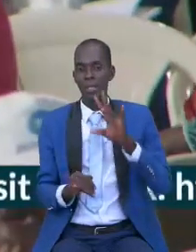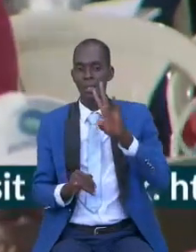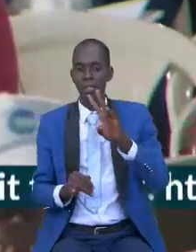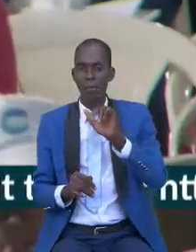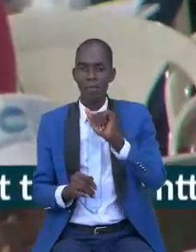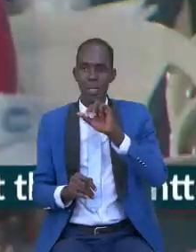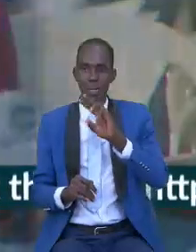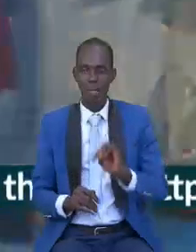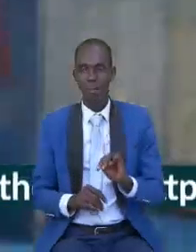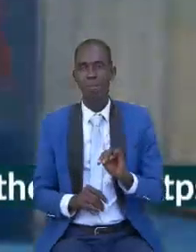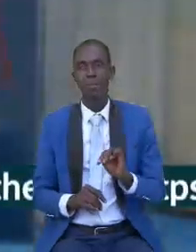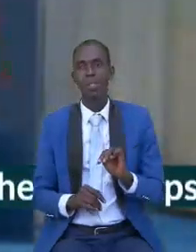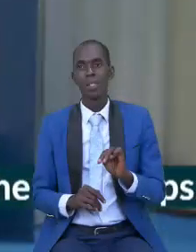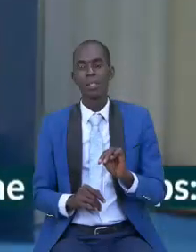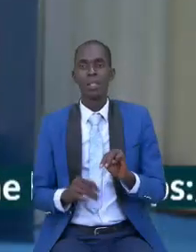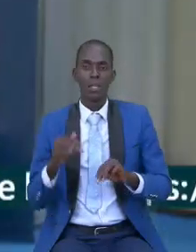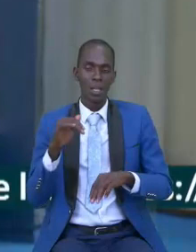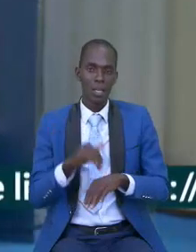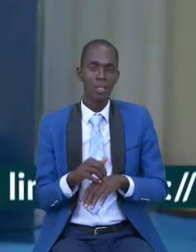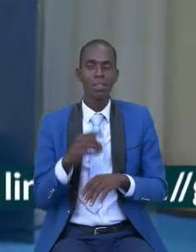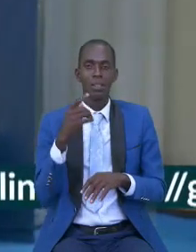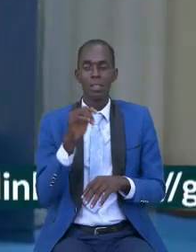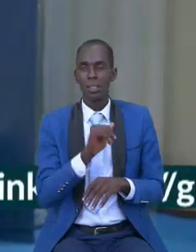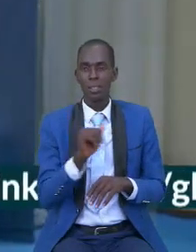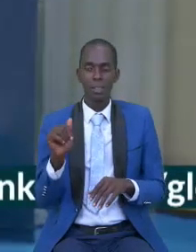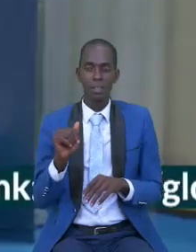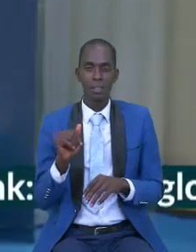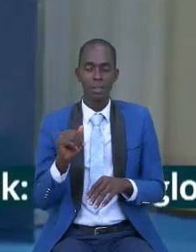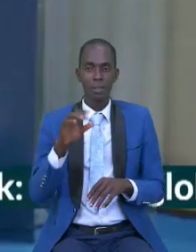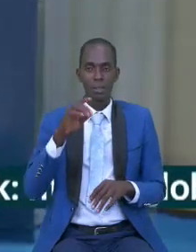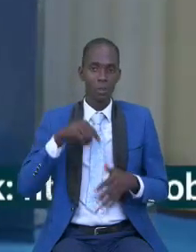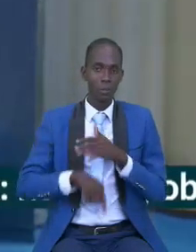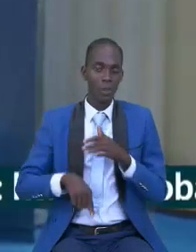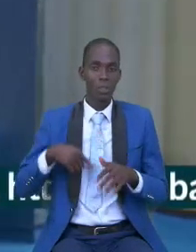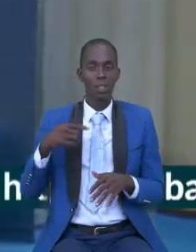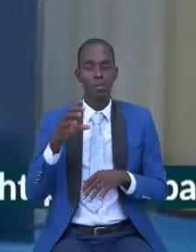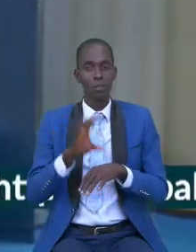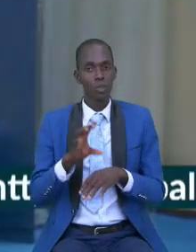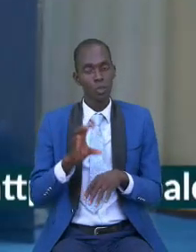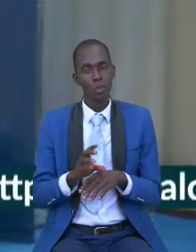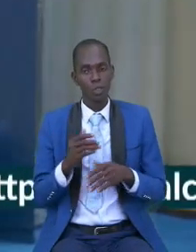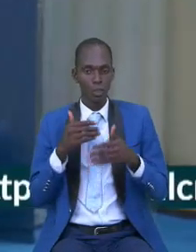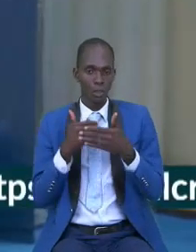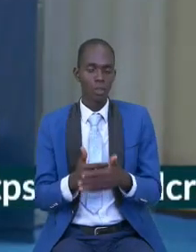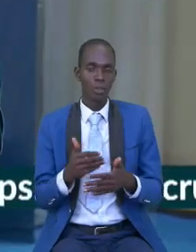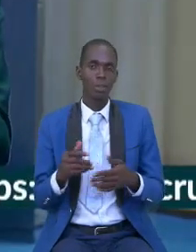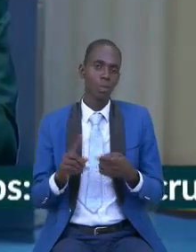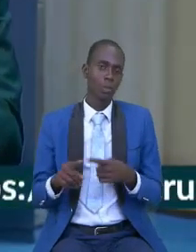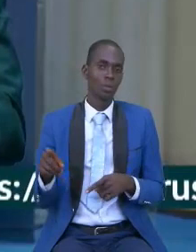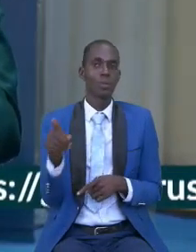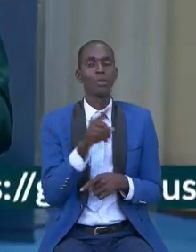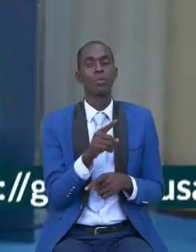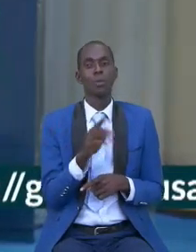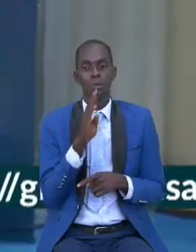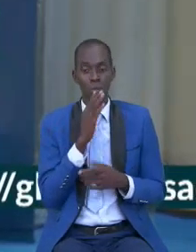at Deeper Life Campground over there in Chachanga in Abuja Road. Be there on